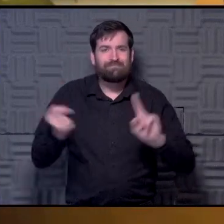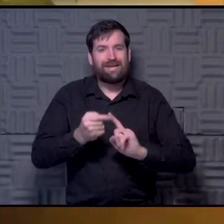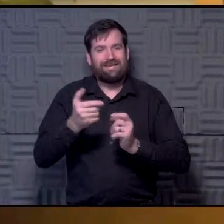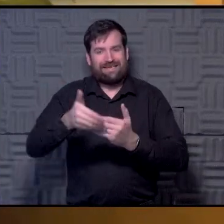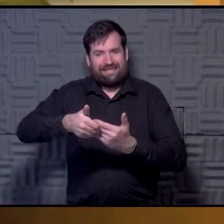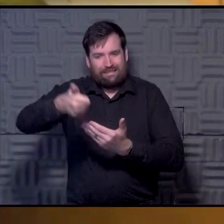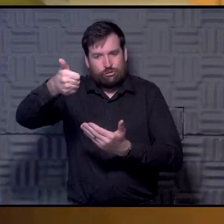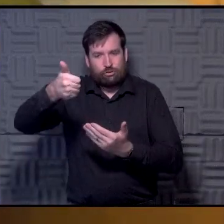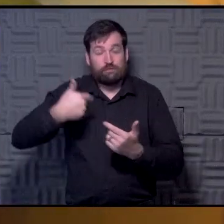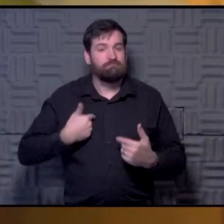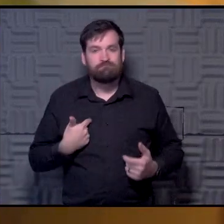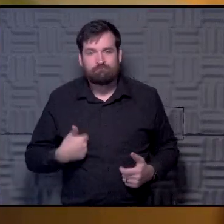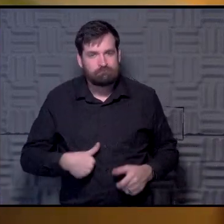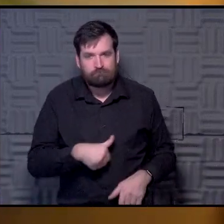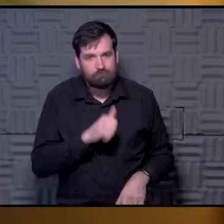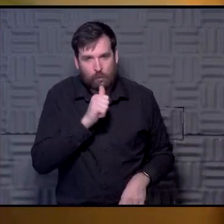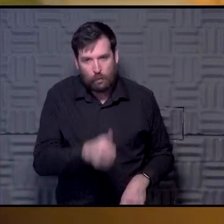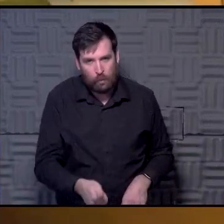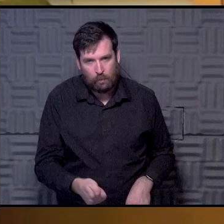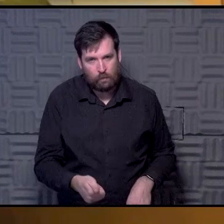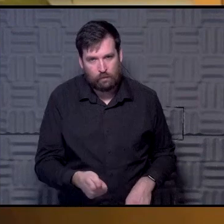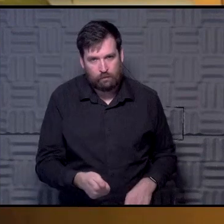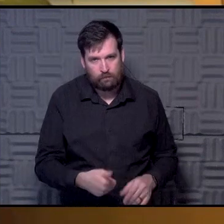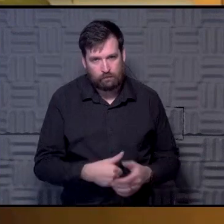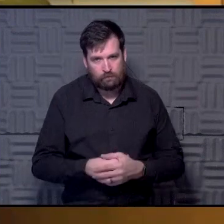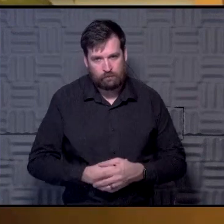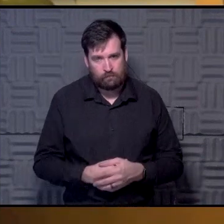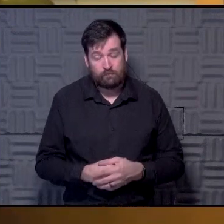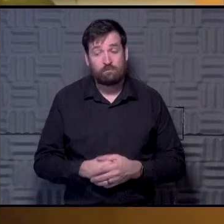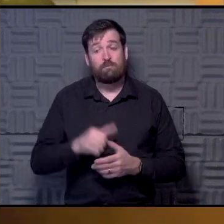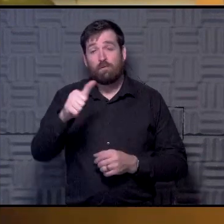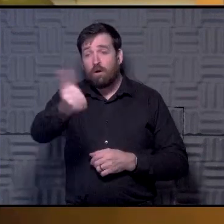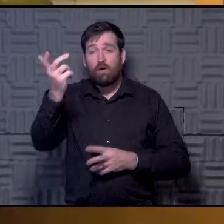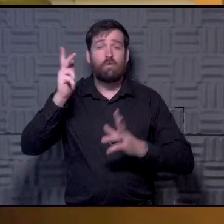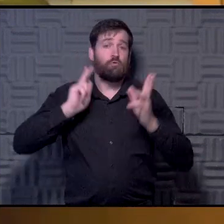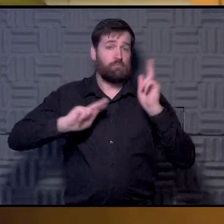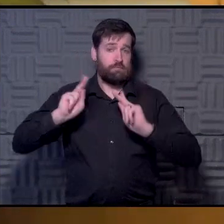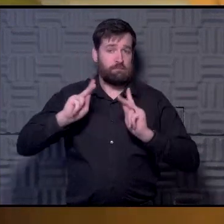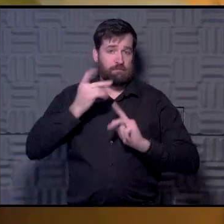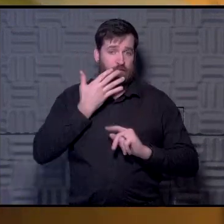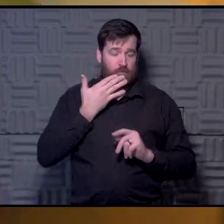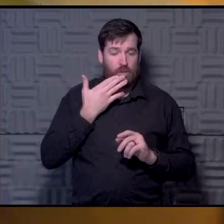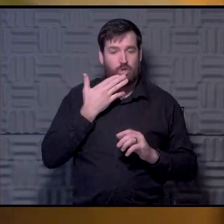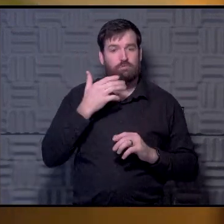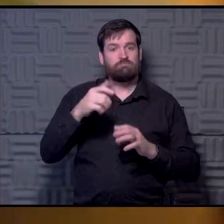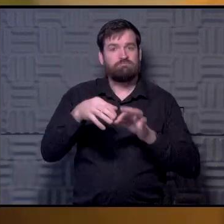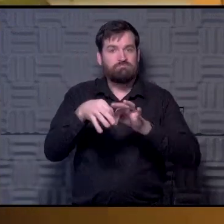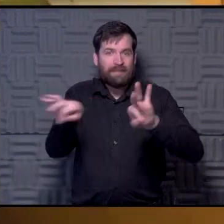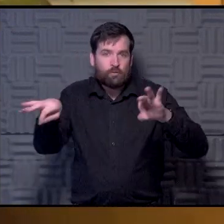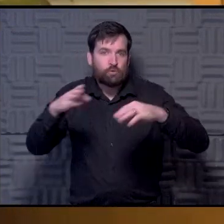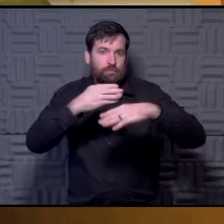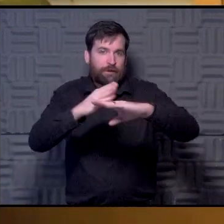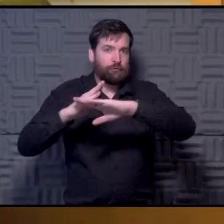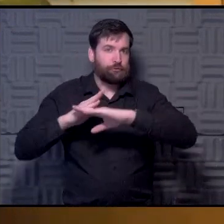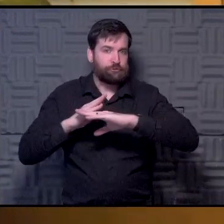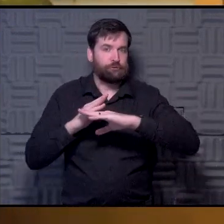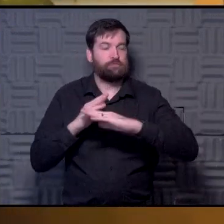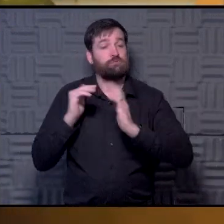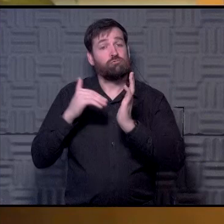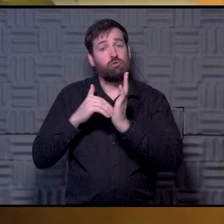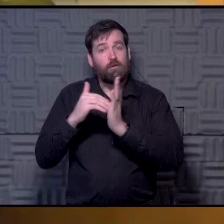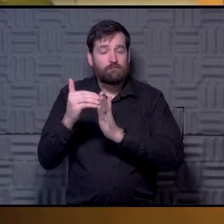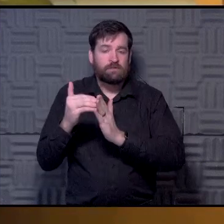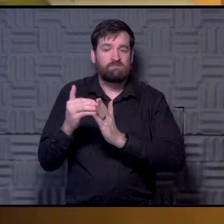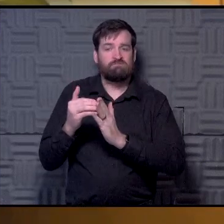and we do not. And so for other people of color who may have other language barriers, oftentimes they are